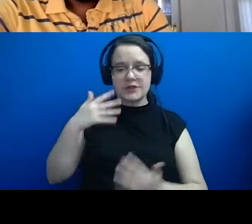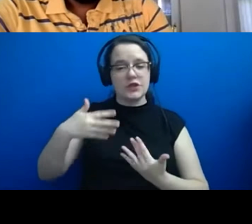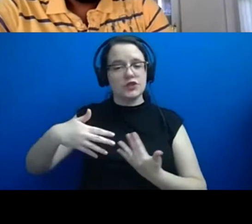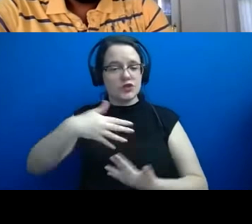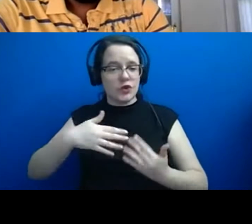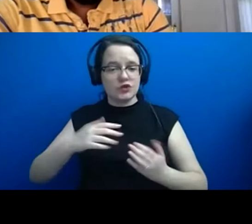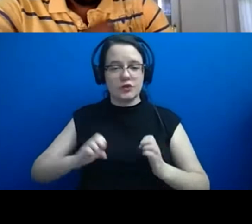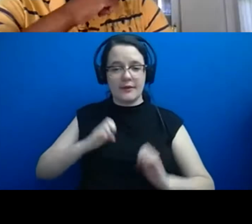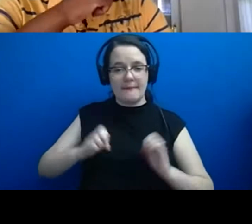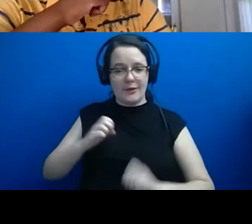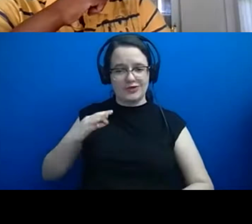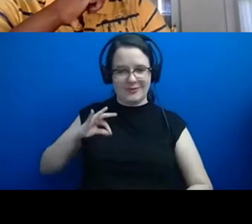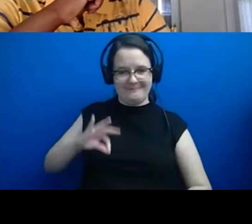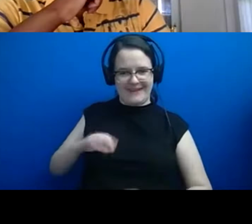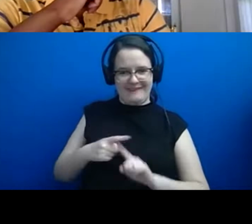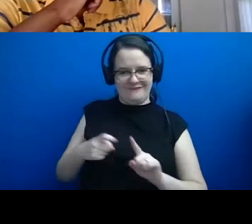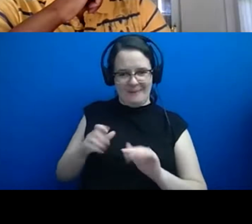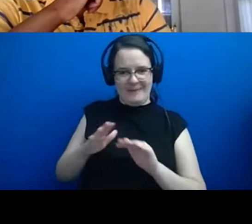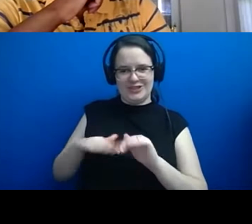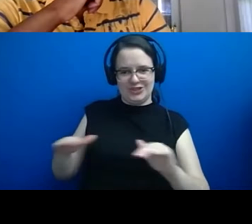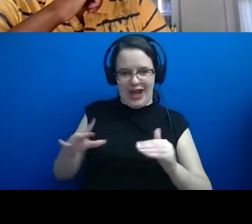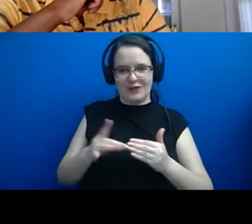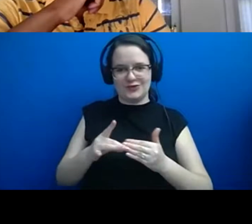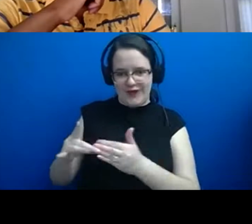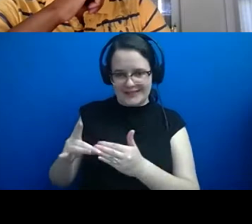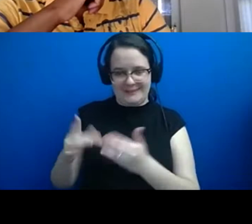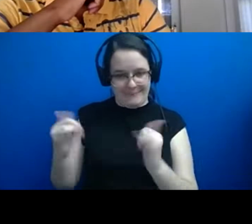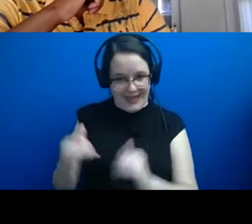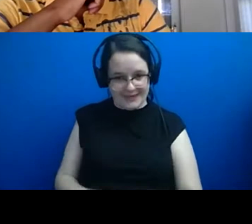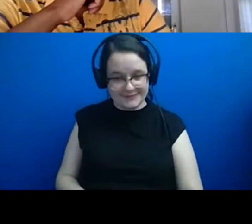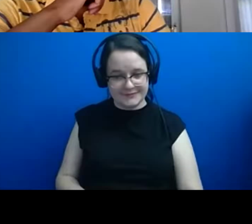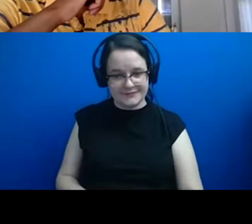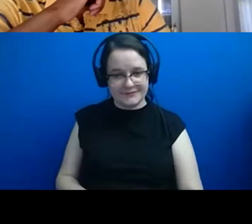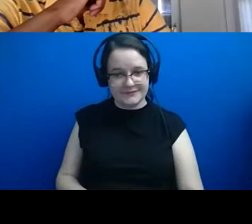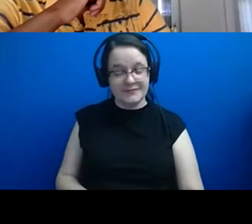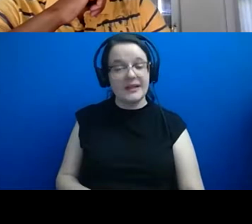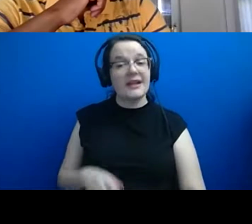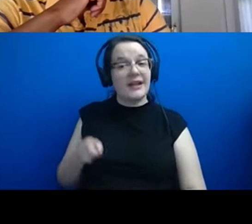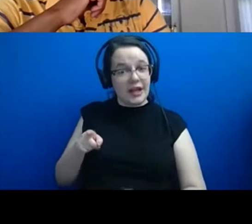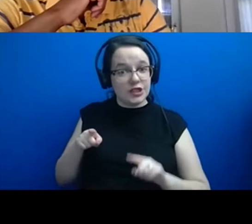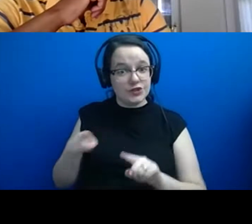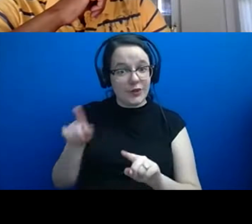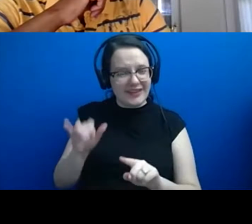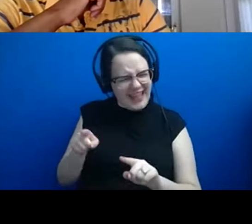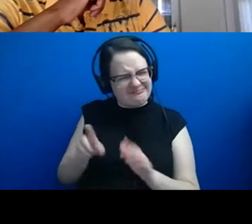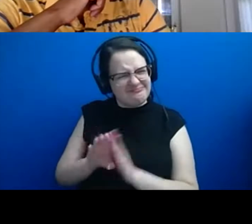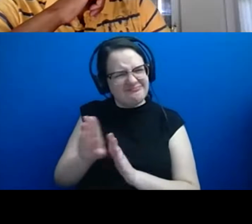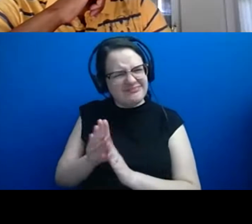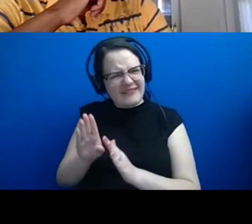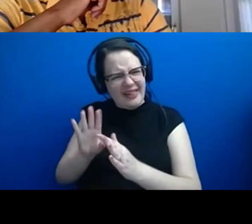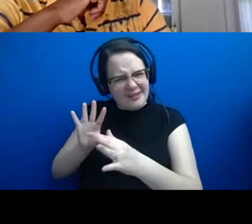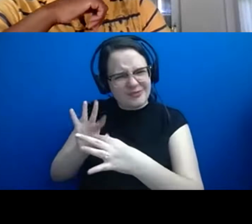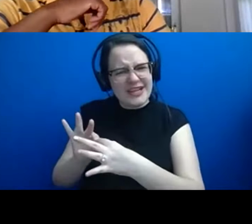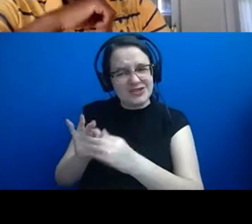emotional benefits of child-directed play. And in doing so, developing those meaningful relationships with trustworthy adults in